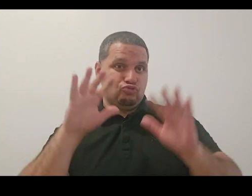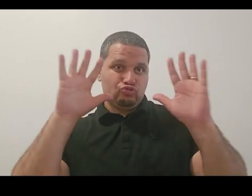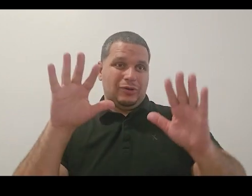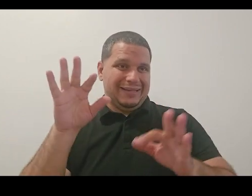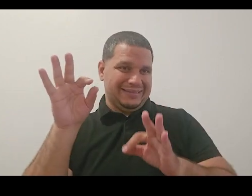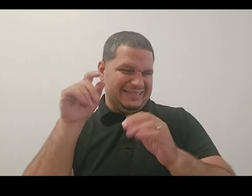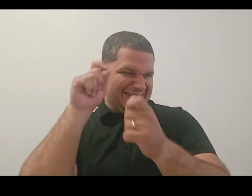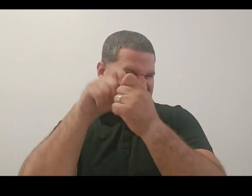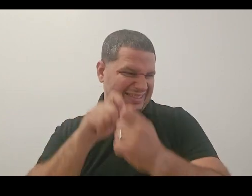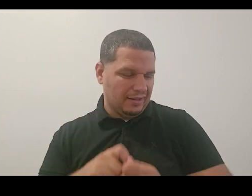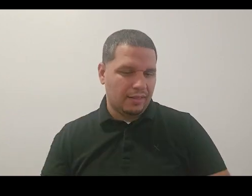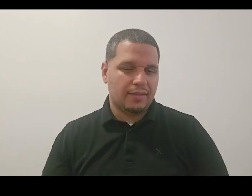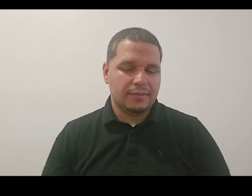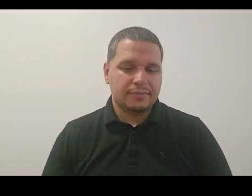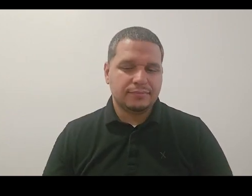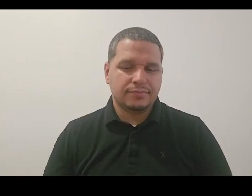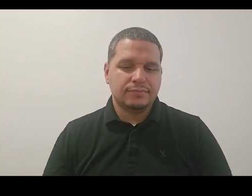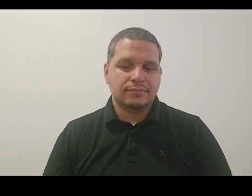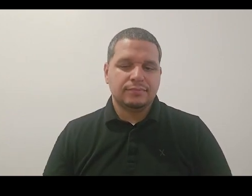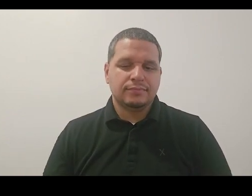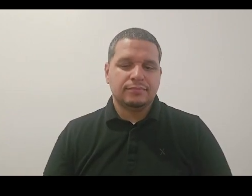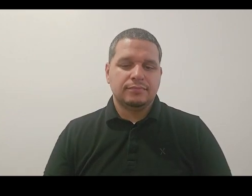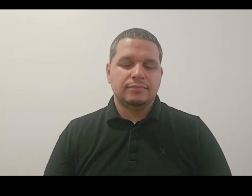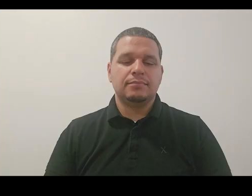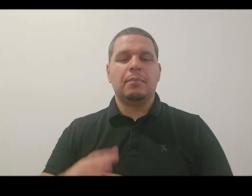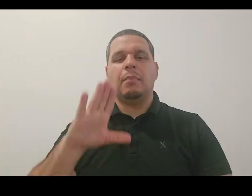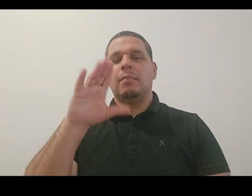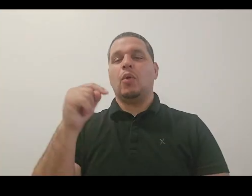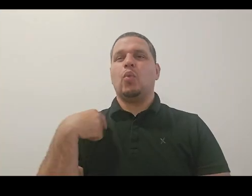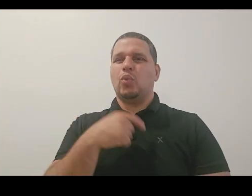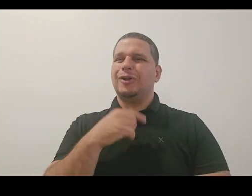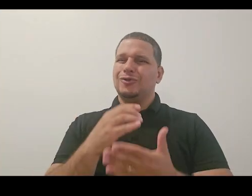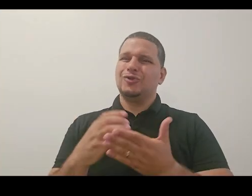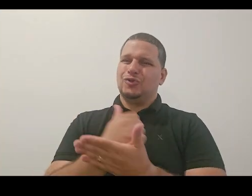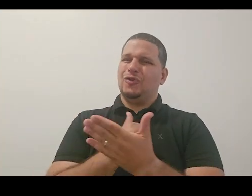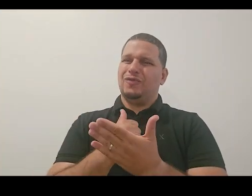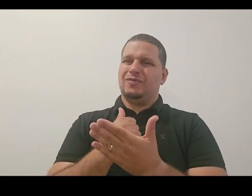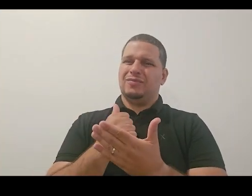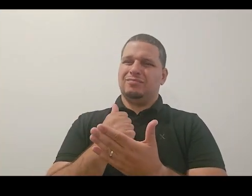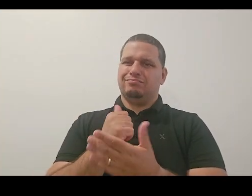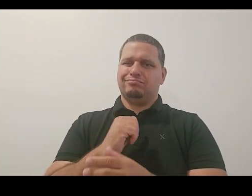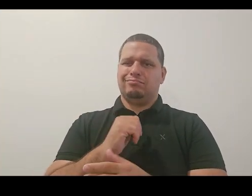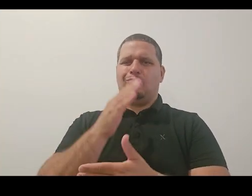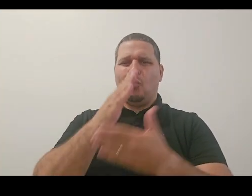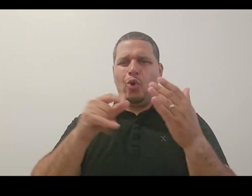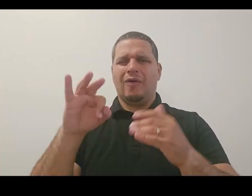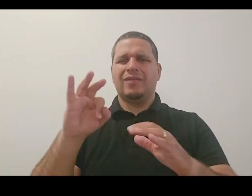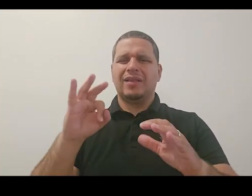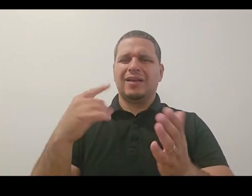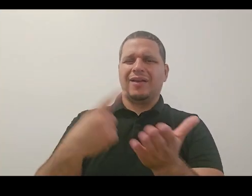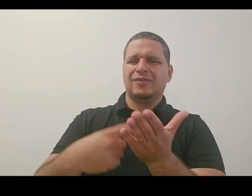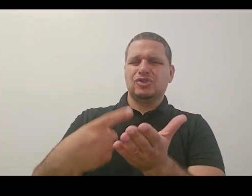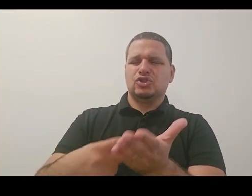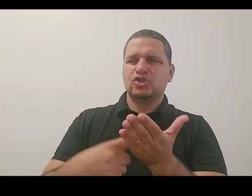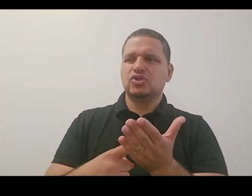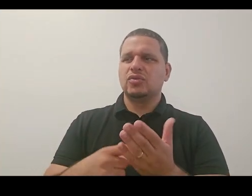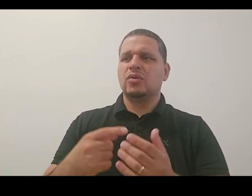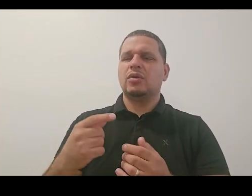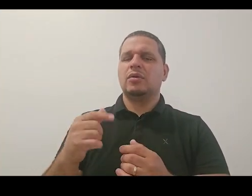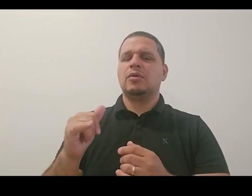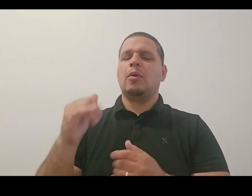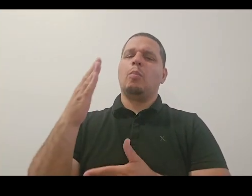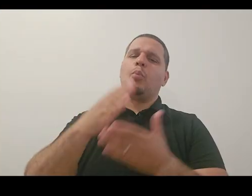really great detail. Um, but we deserve to be a part of the conversation. We deserve to be a